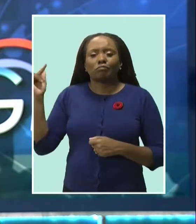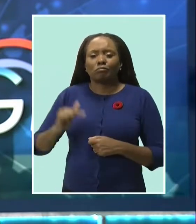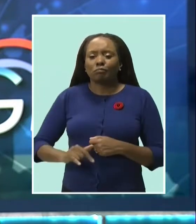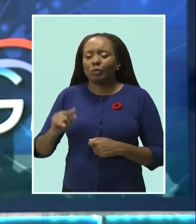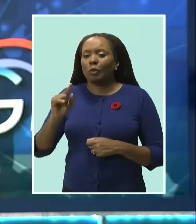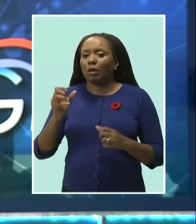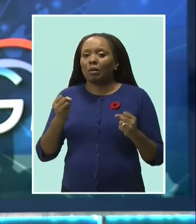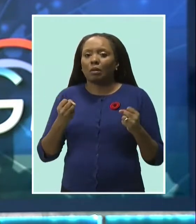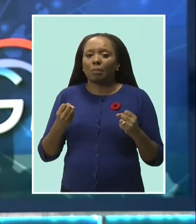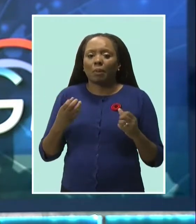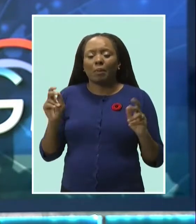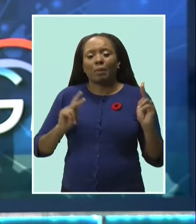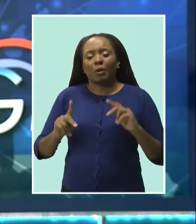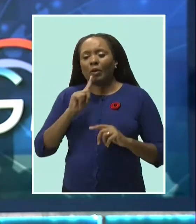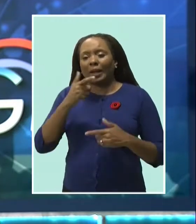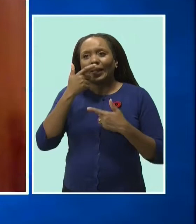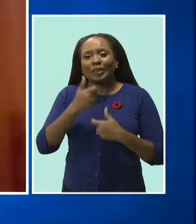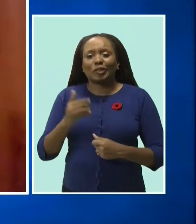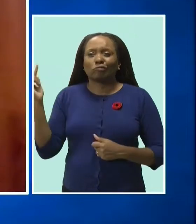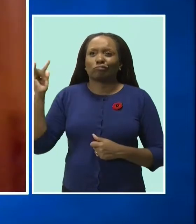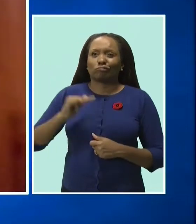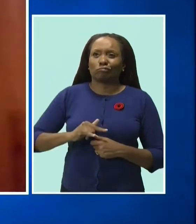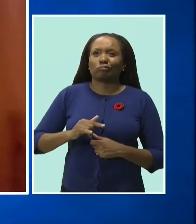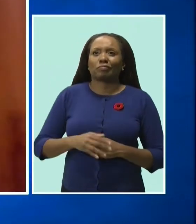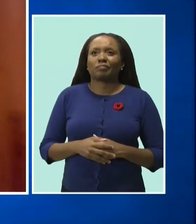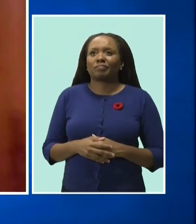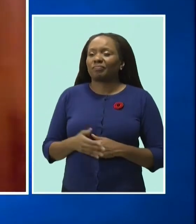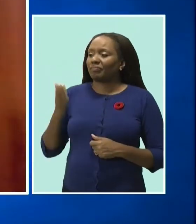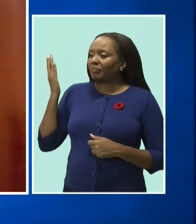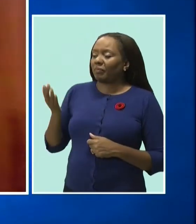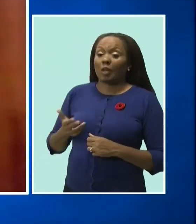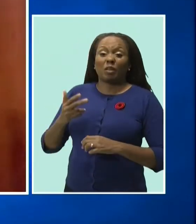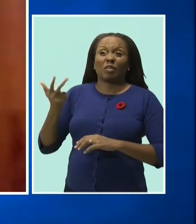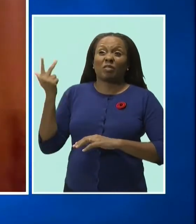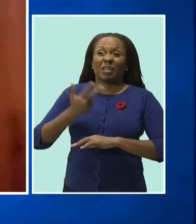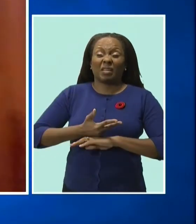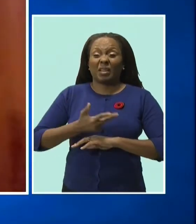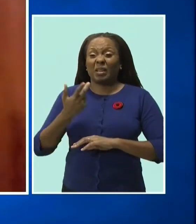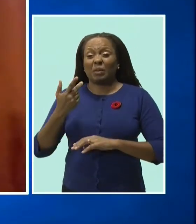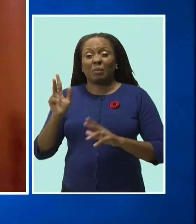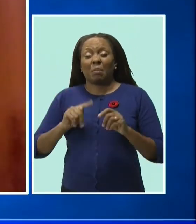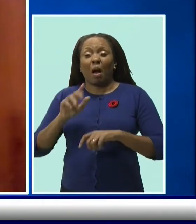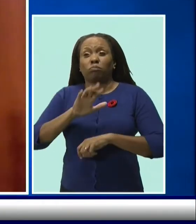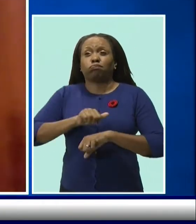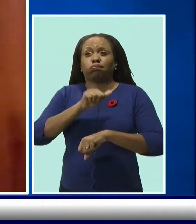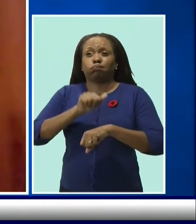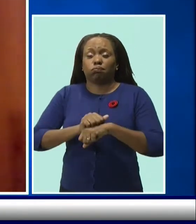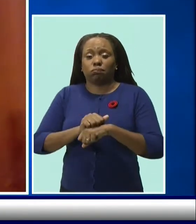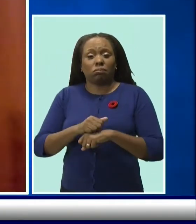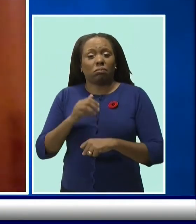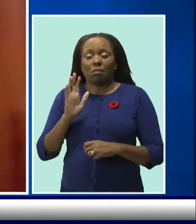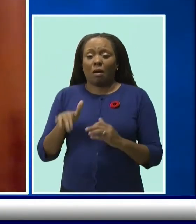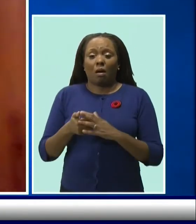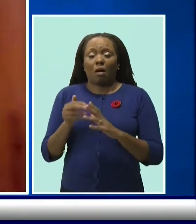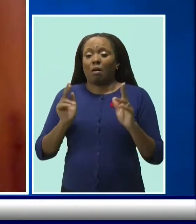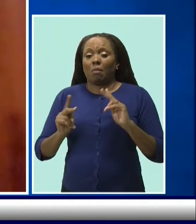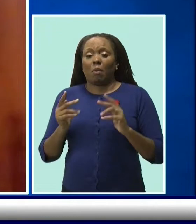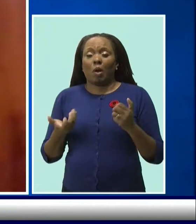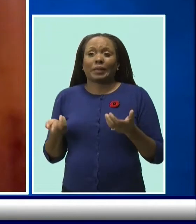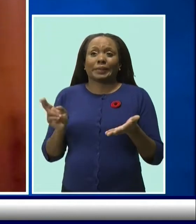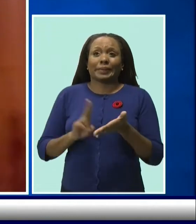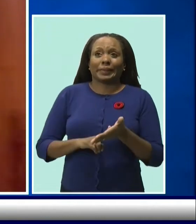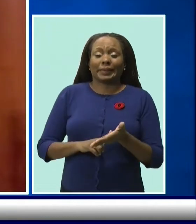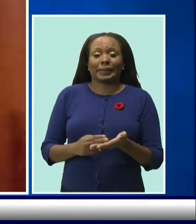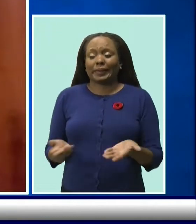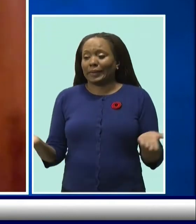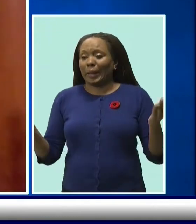all-time high. For the 3 days, we were booked solid. Every major tour operator signed up to come